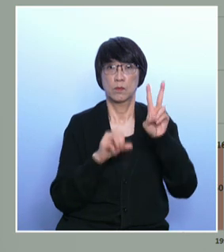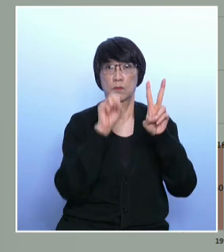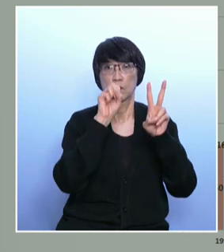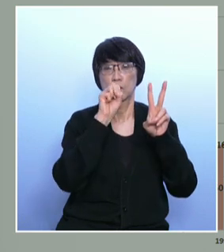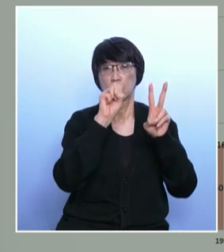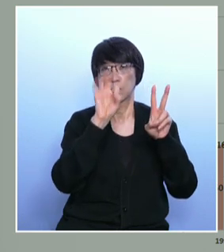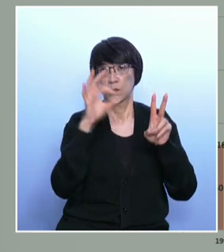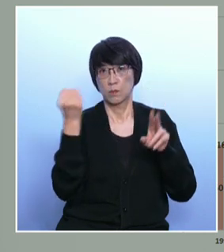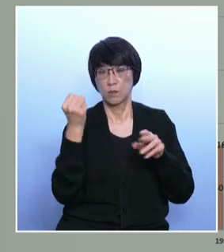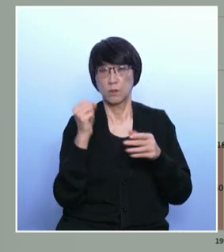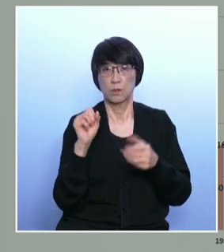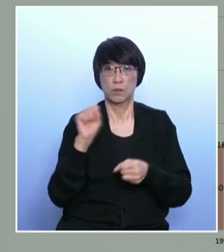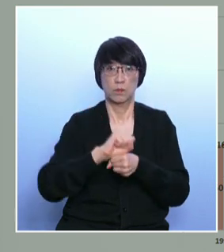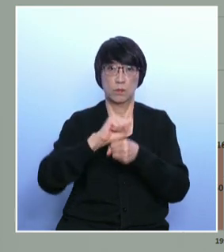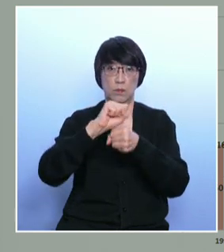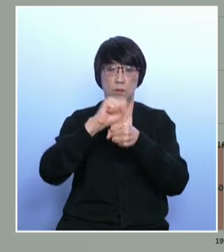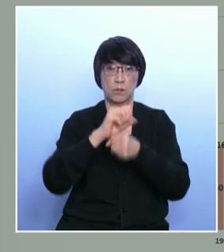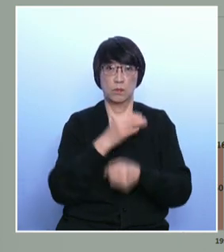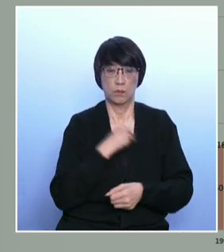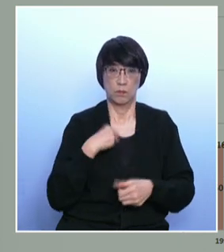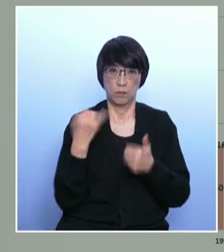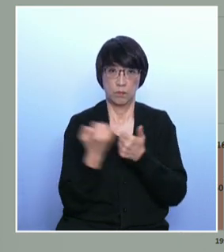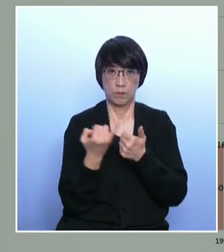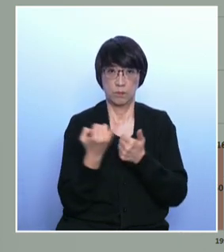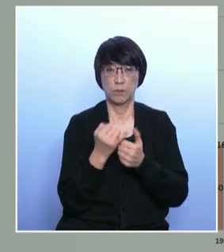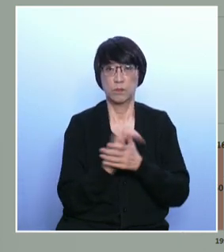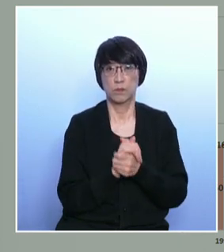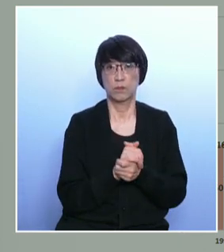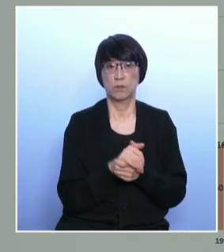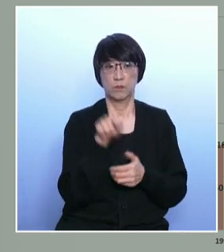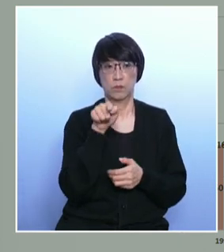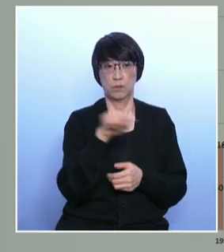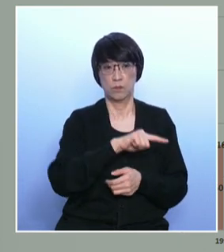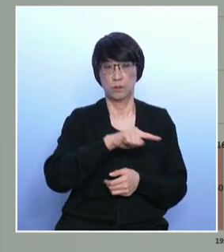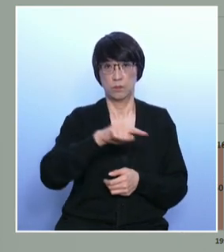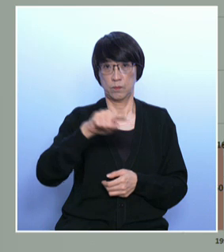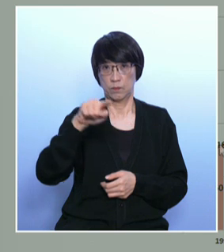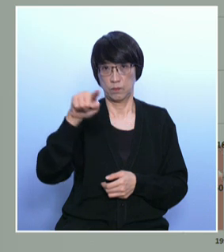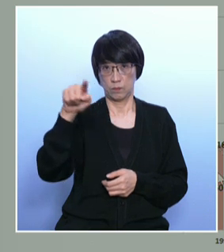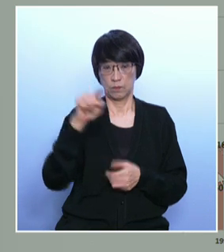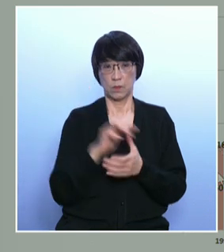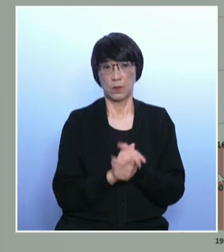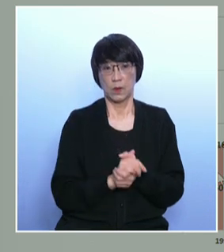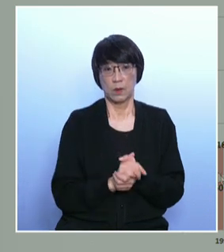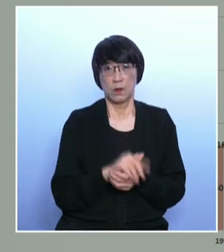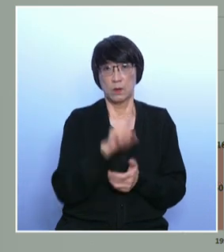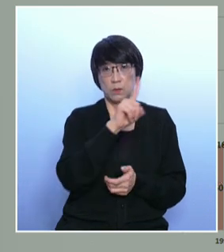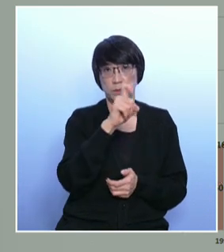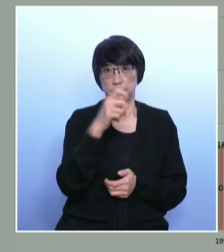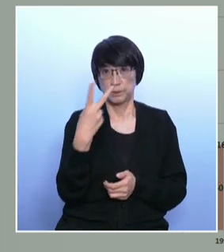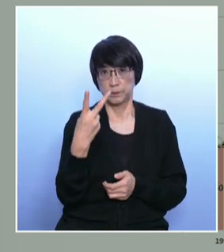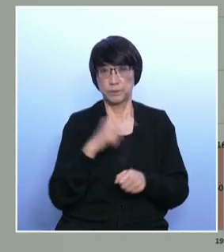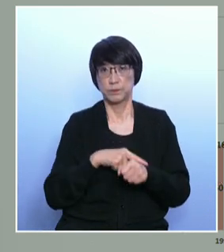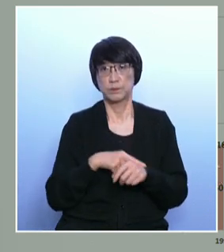per year. In 2030, as I mentioned, the number of medical students will be increased. As we can